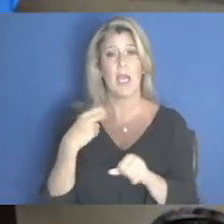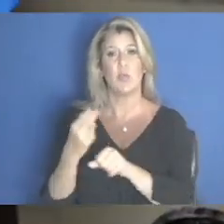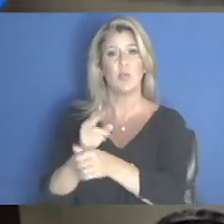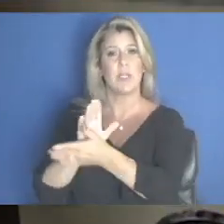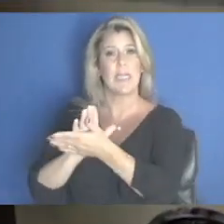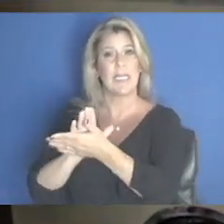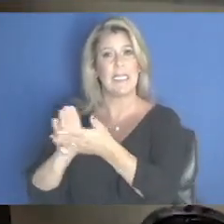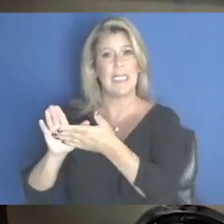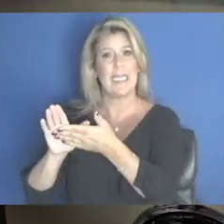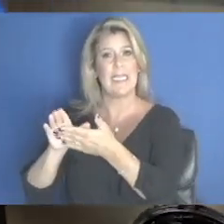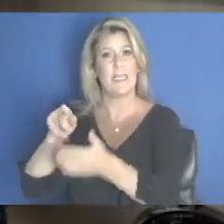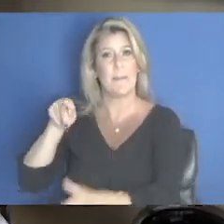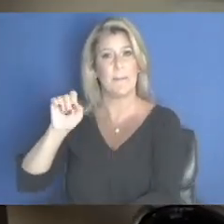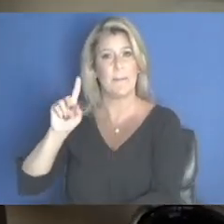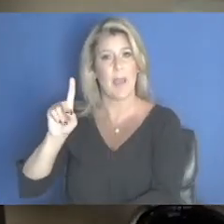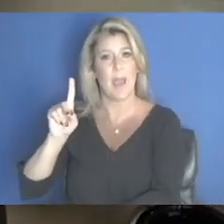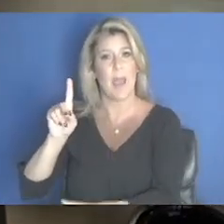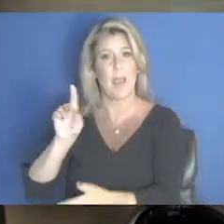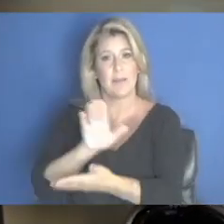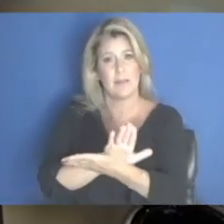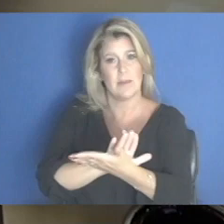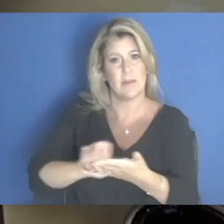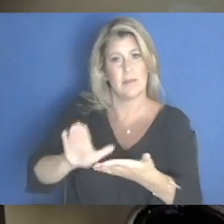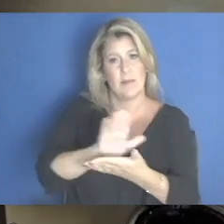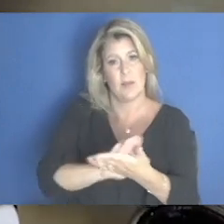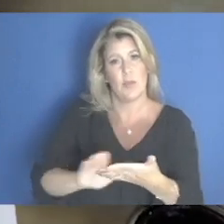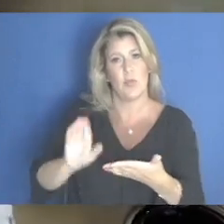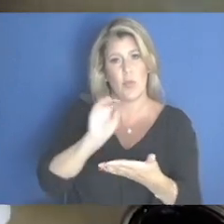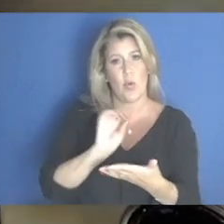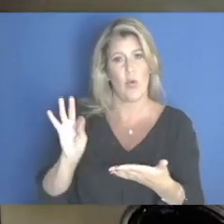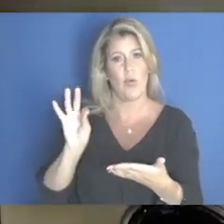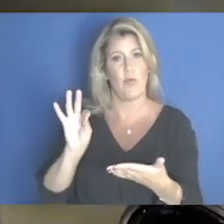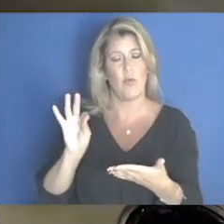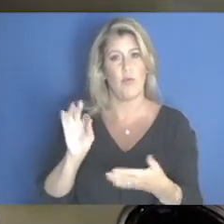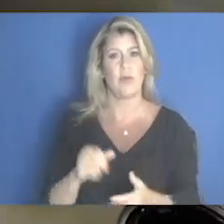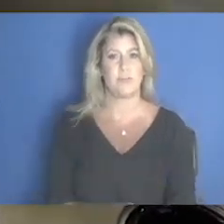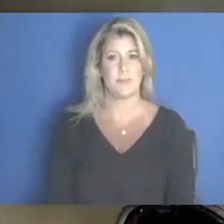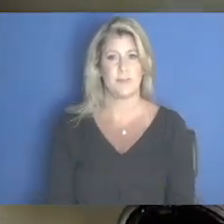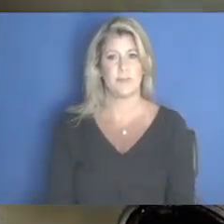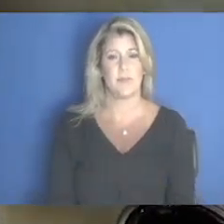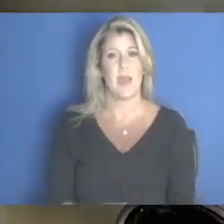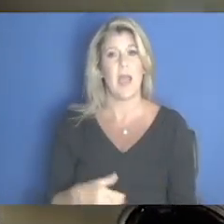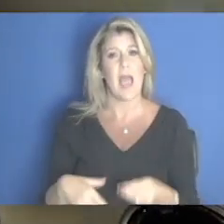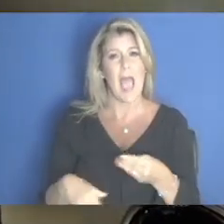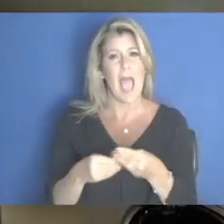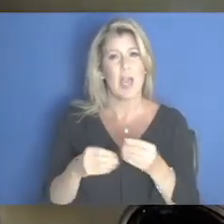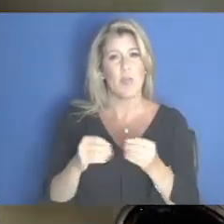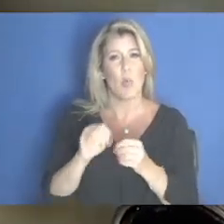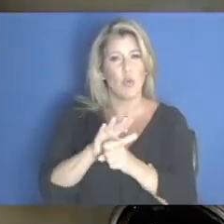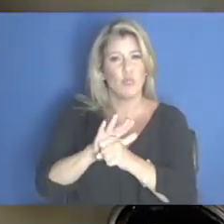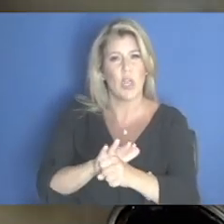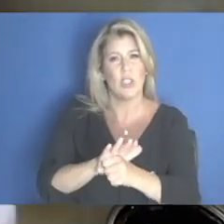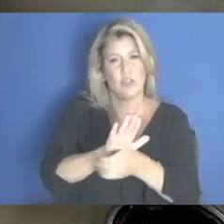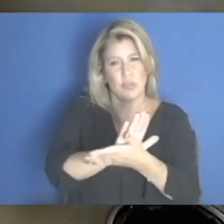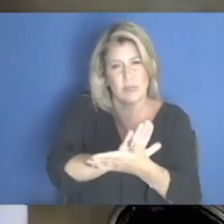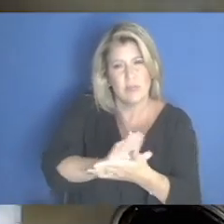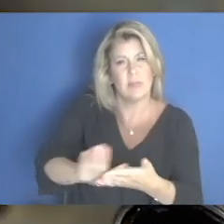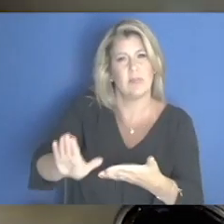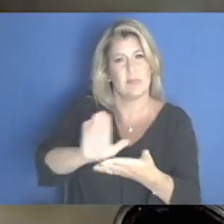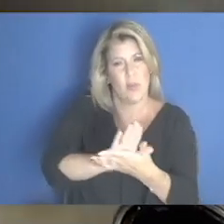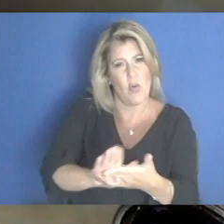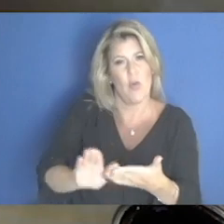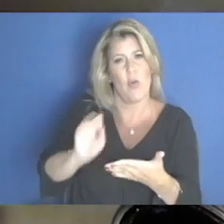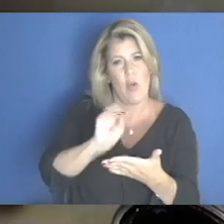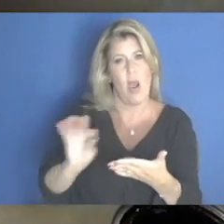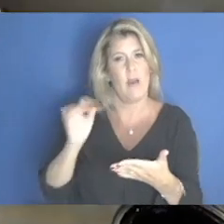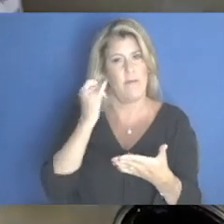clean part of my applicator pad and I start removing it. I apply a little bit more pressure on my wood to get